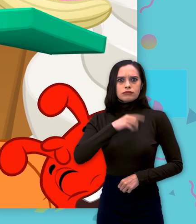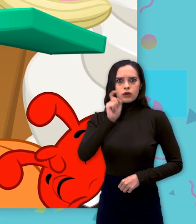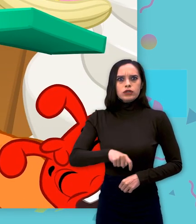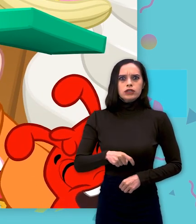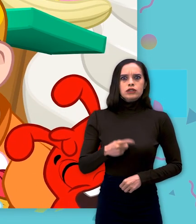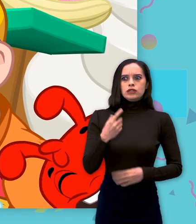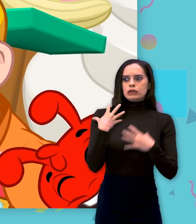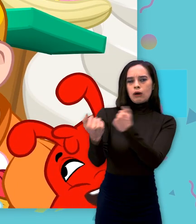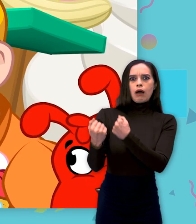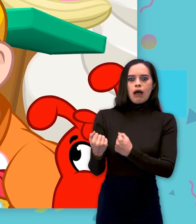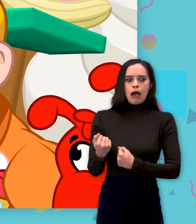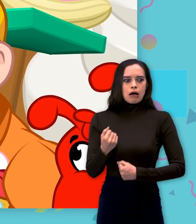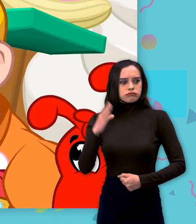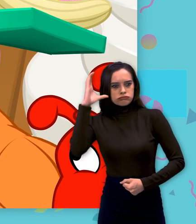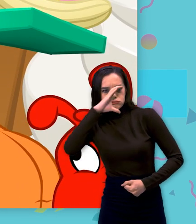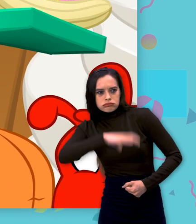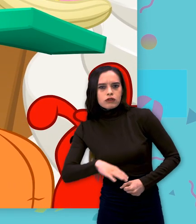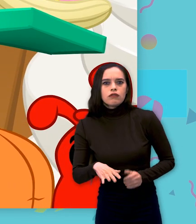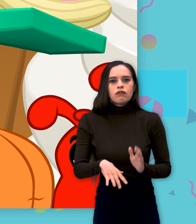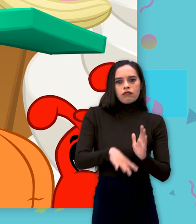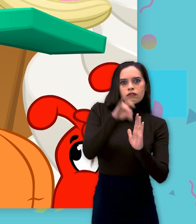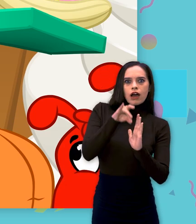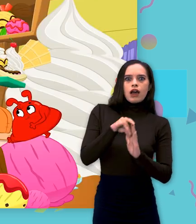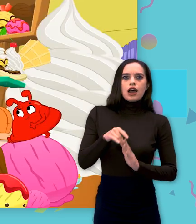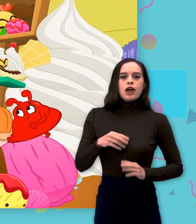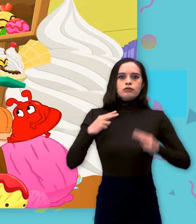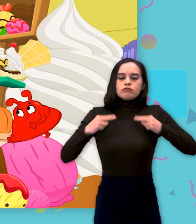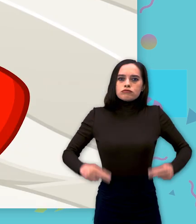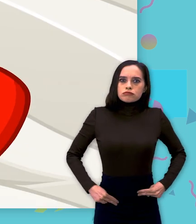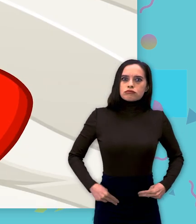We should go out and find a human companion for the Jolly Fan.